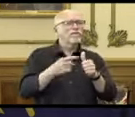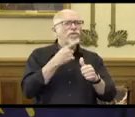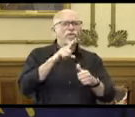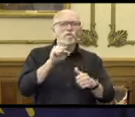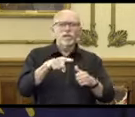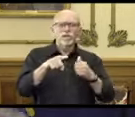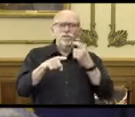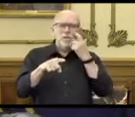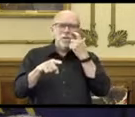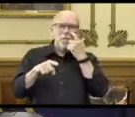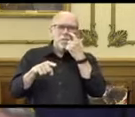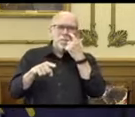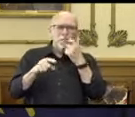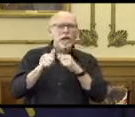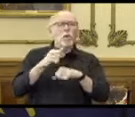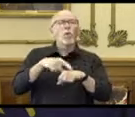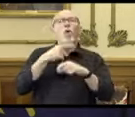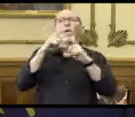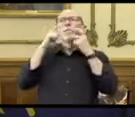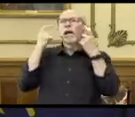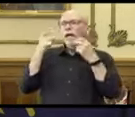question?